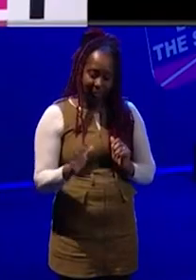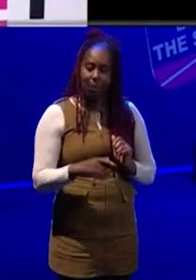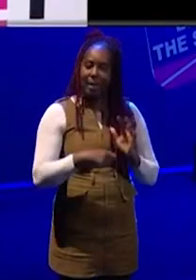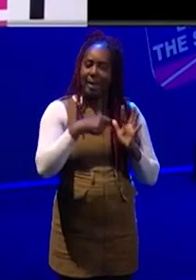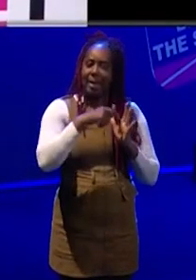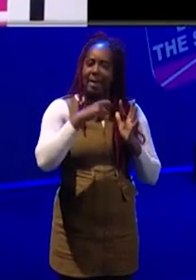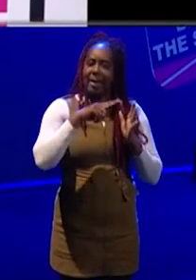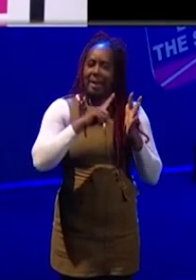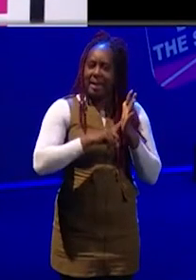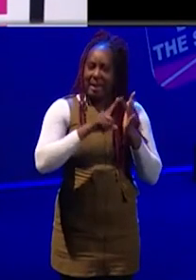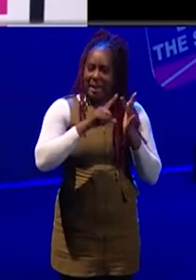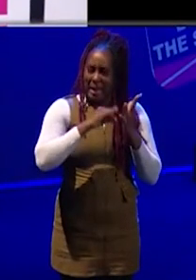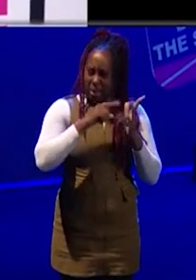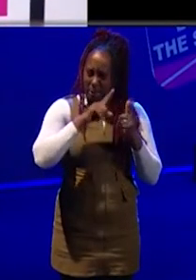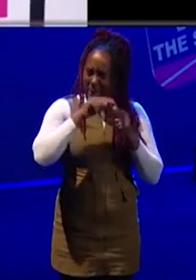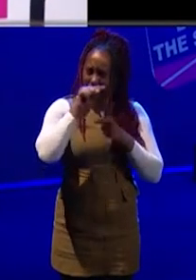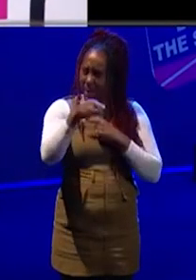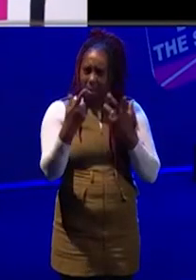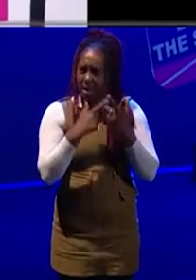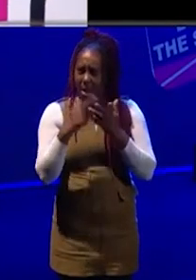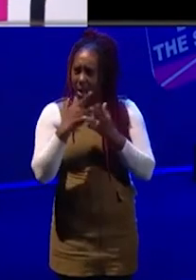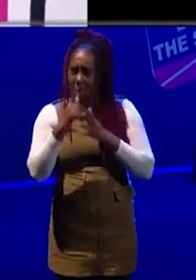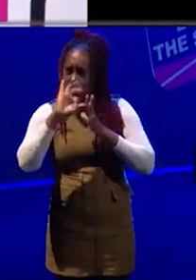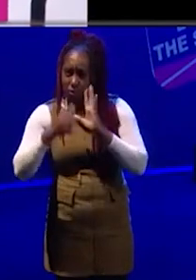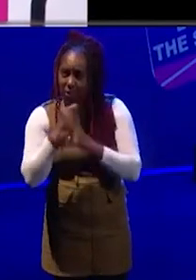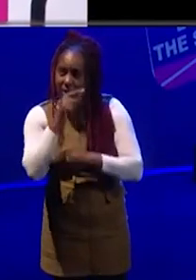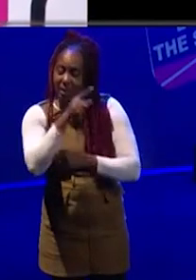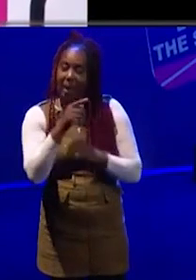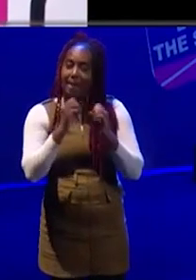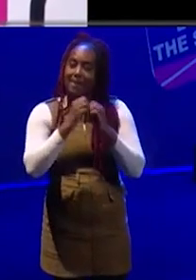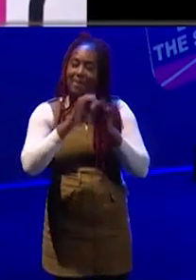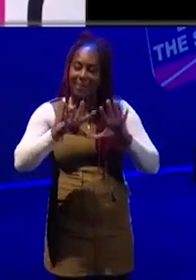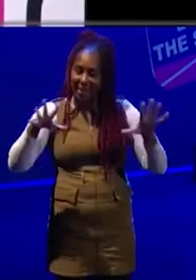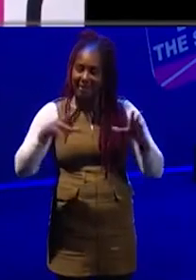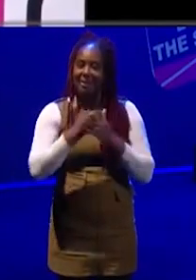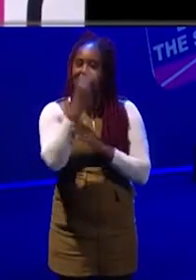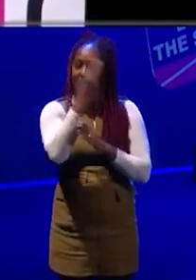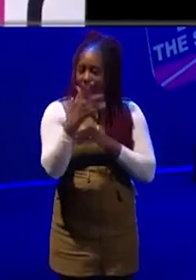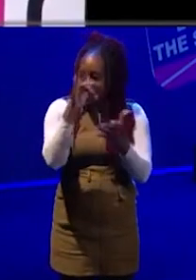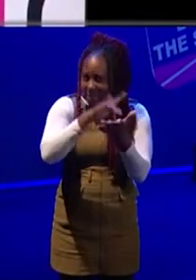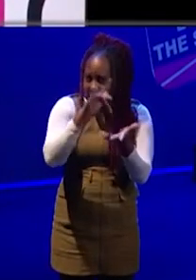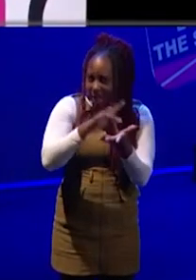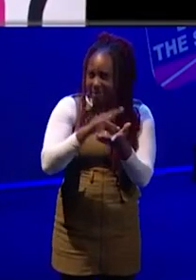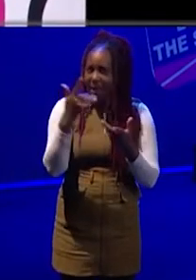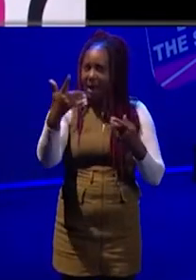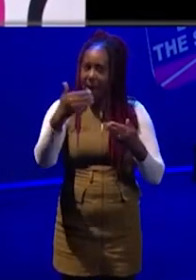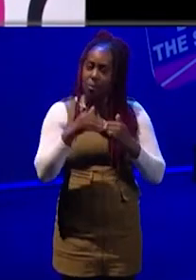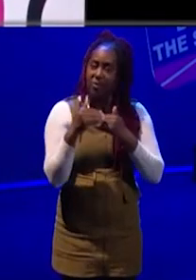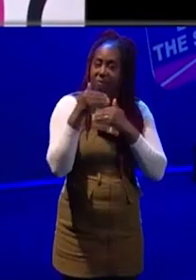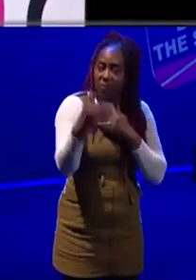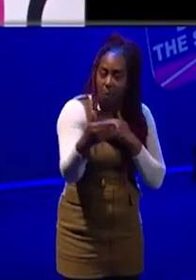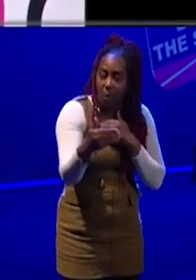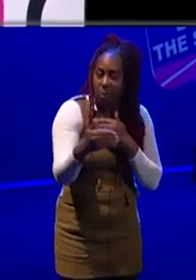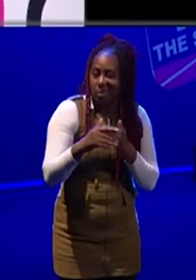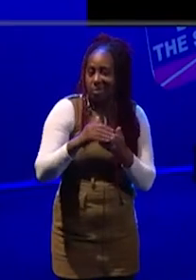other schemes that have possibly been, or any conversations at Battersea Arts Centre about how they can move forward